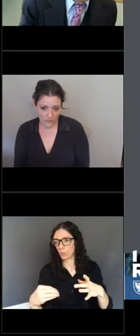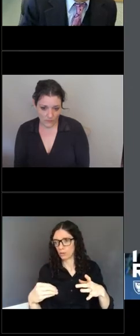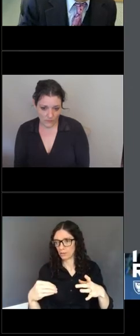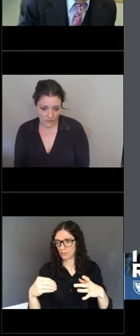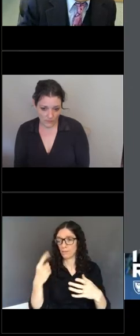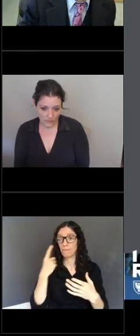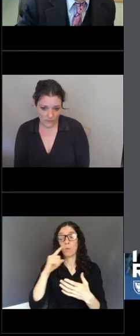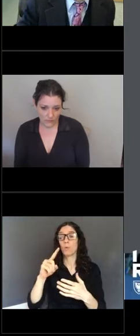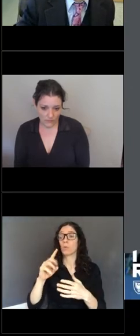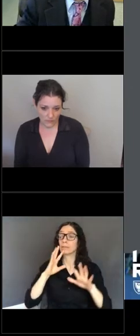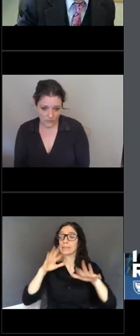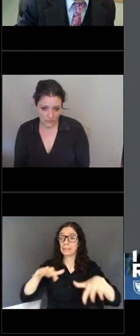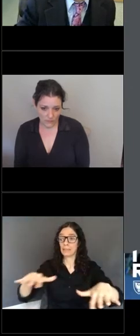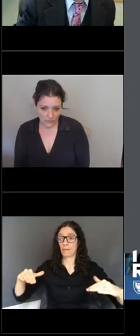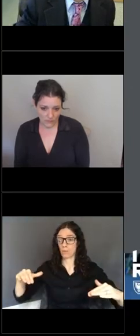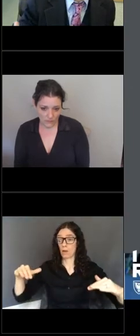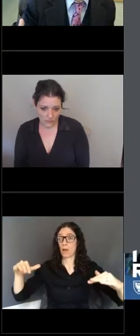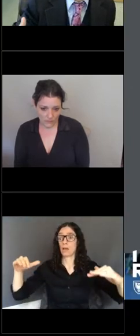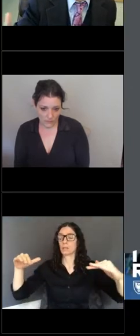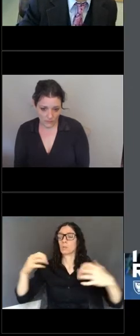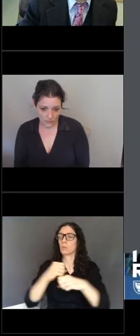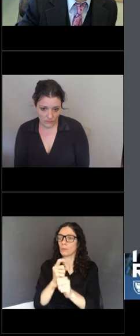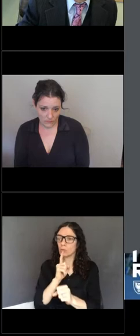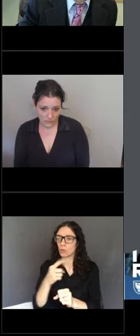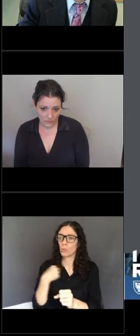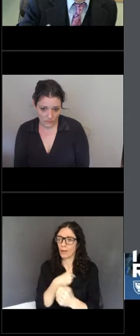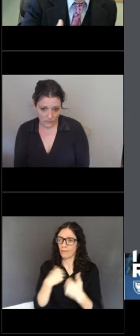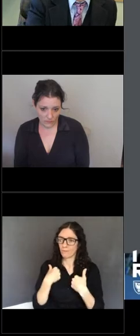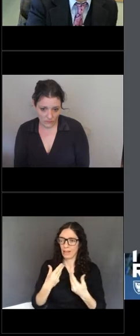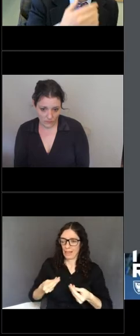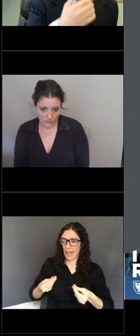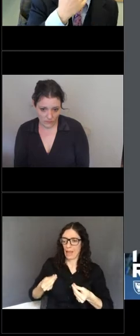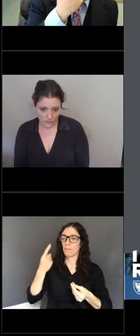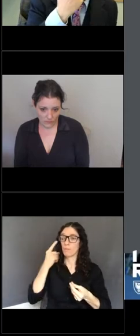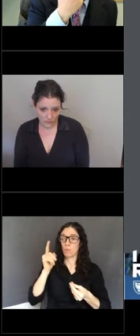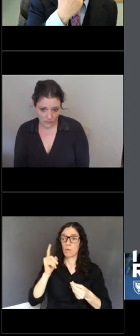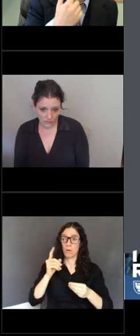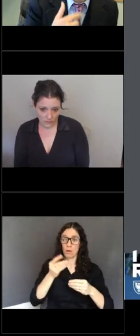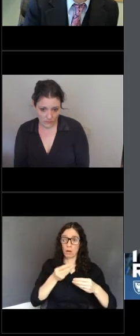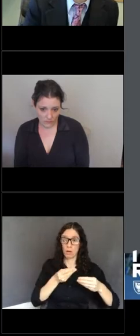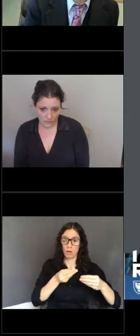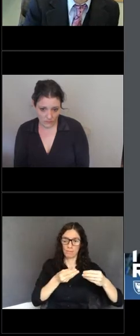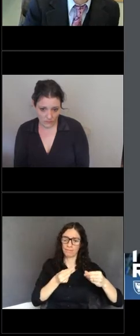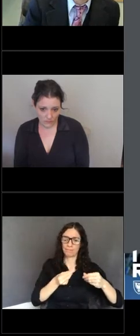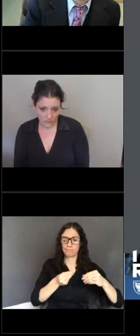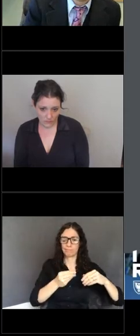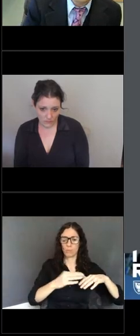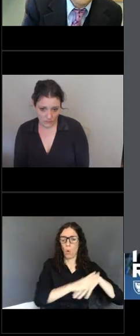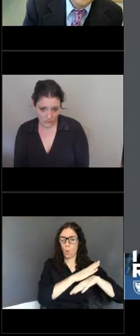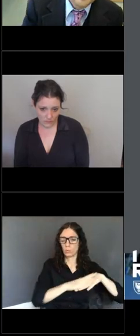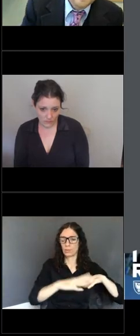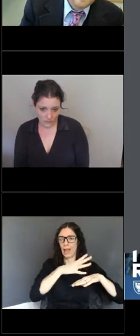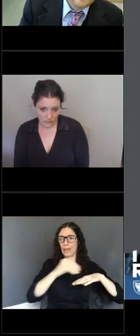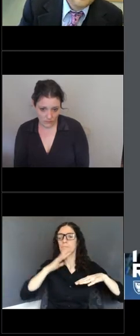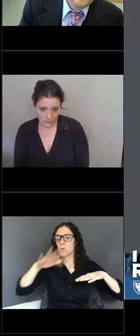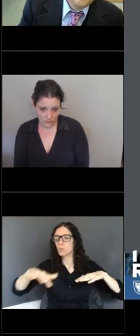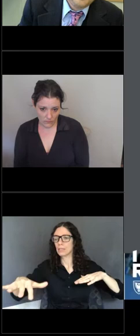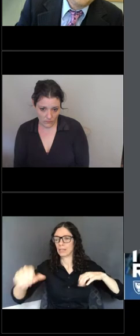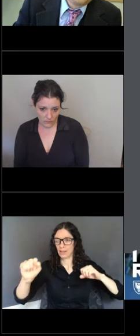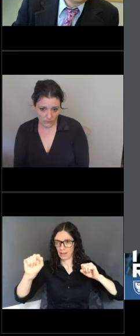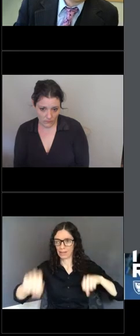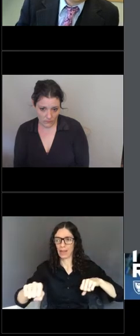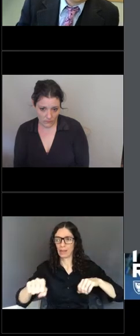the actual marine life and coastal life to be able to retreat as the sea level rise grew.